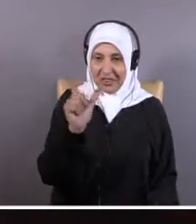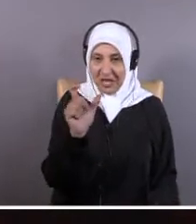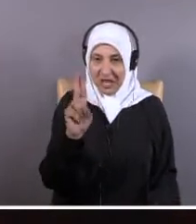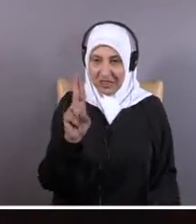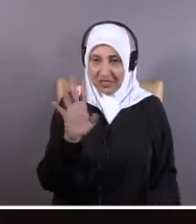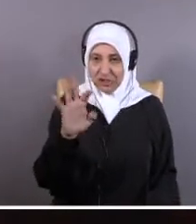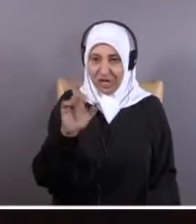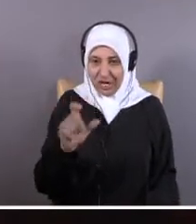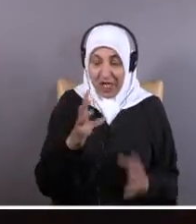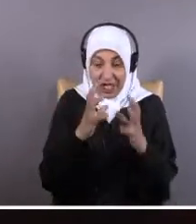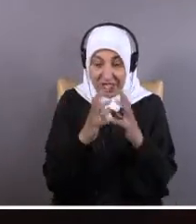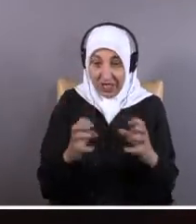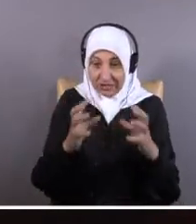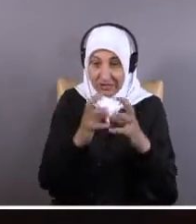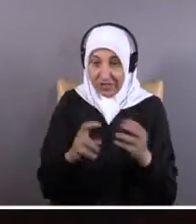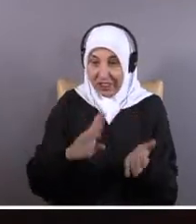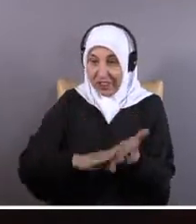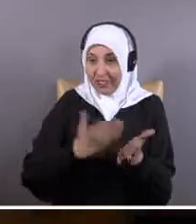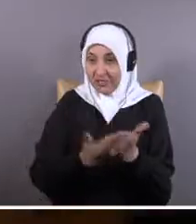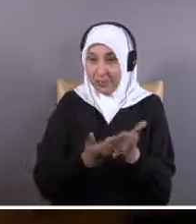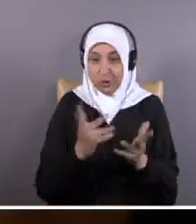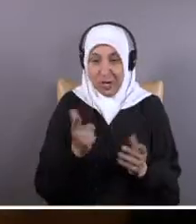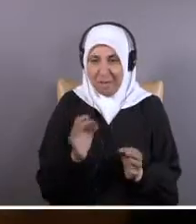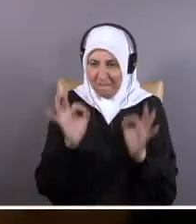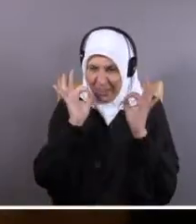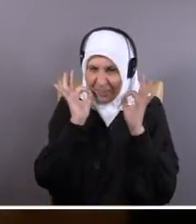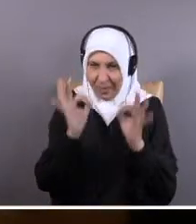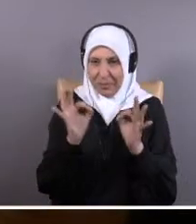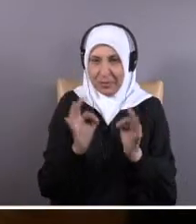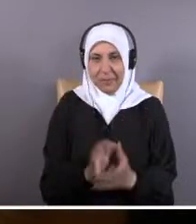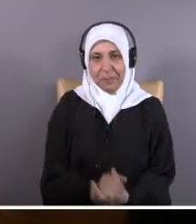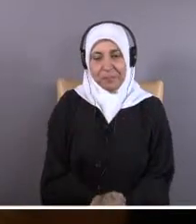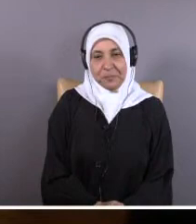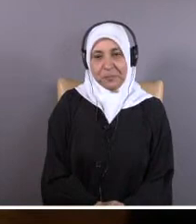translated, literally means